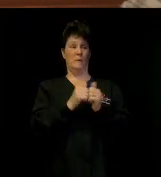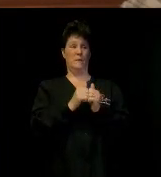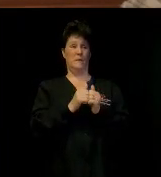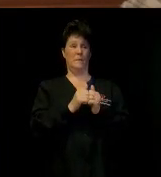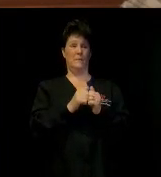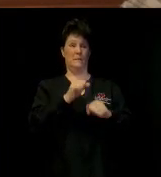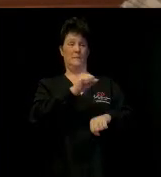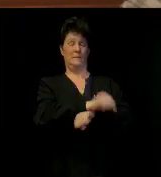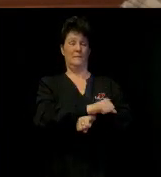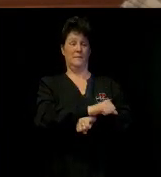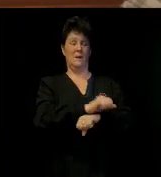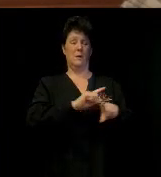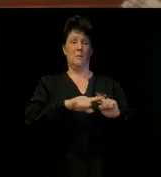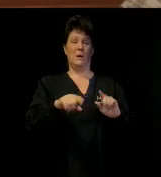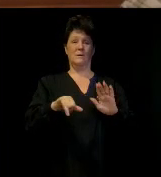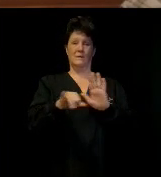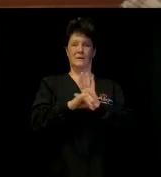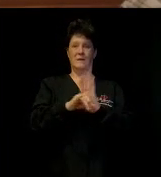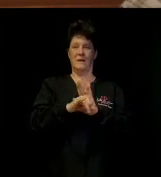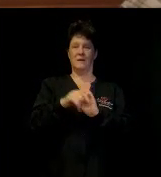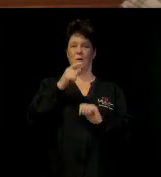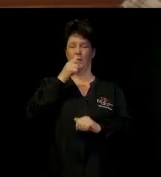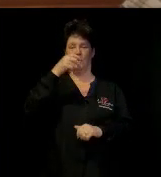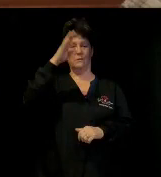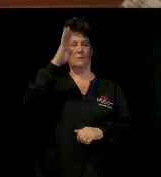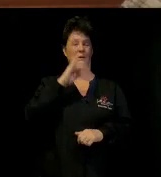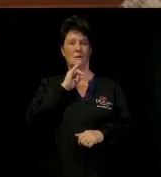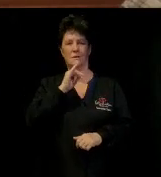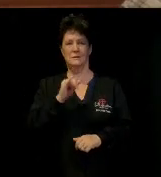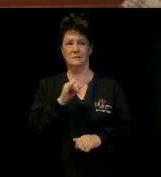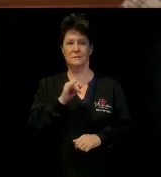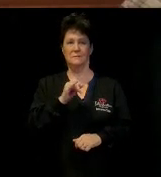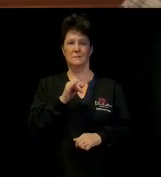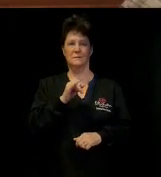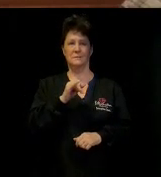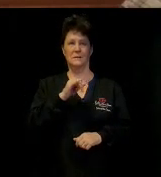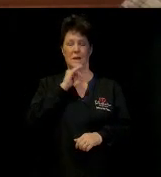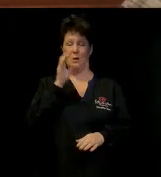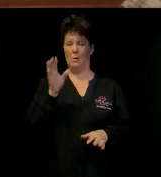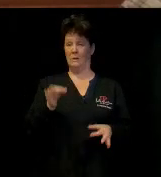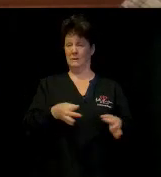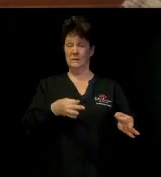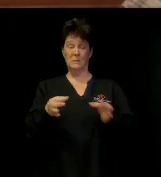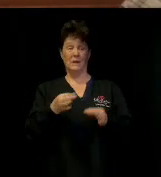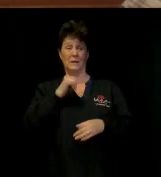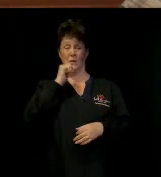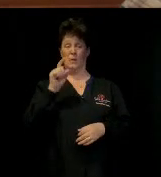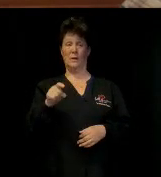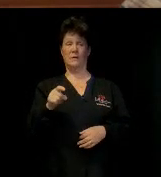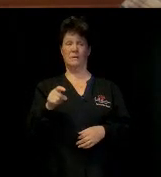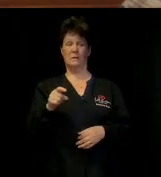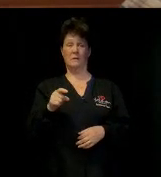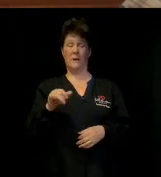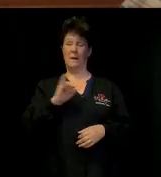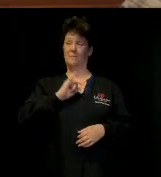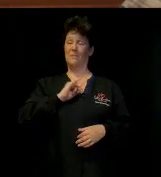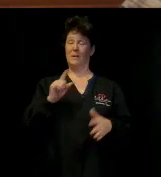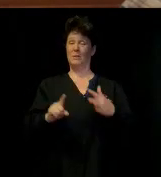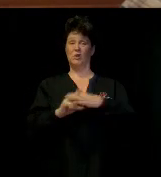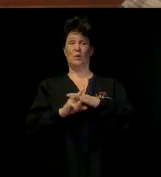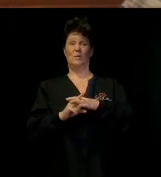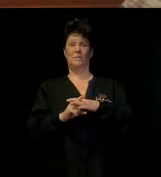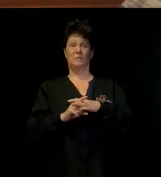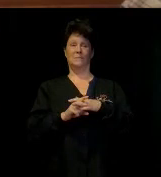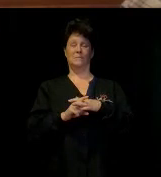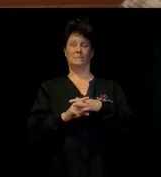the identity of who he is, and he's not ever going to compromise. I don't have to explain it. I'm just here to show up. I'm just here to